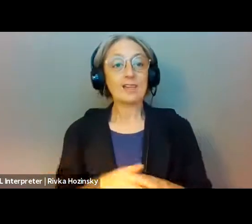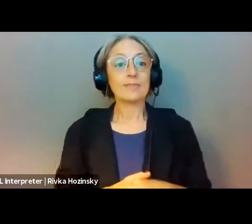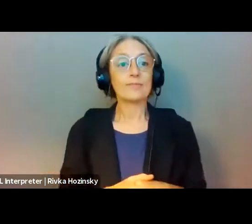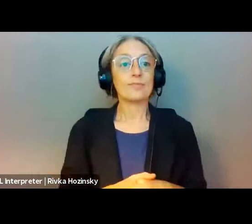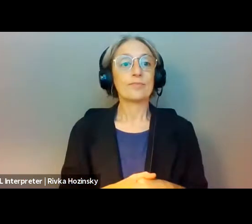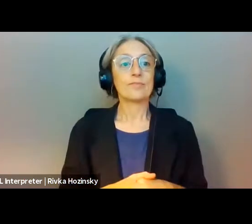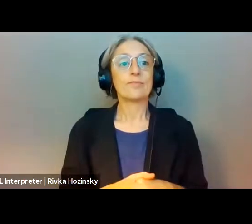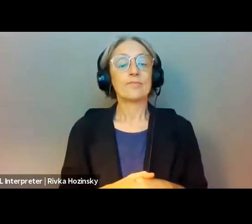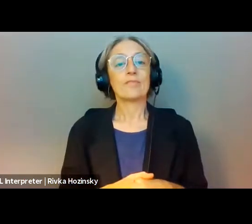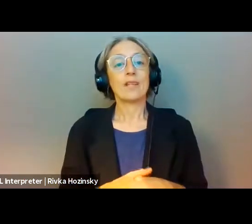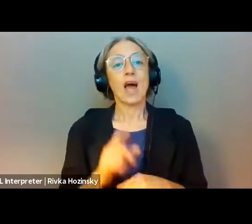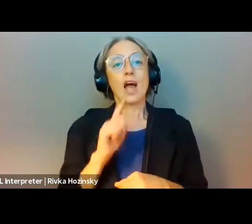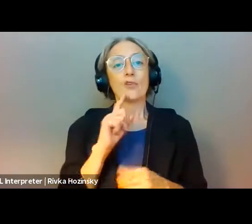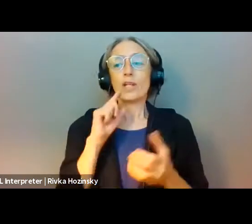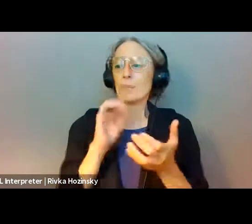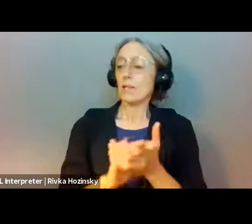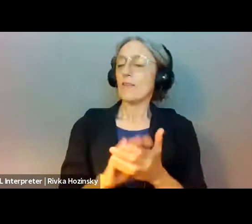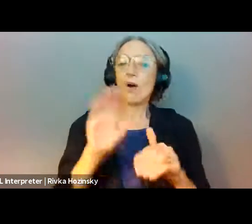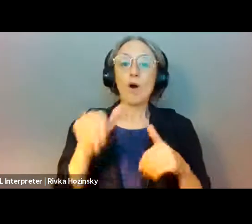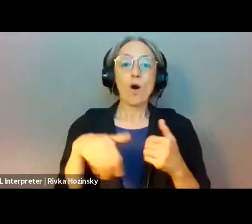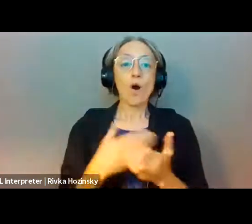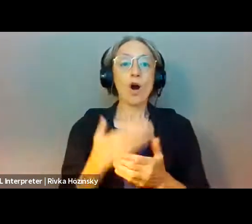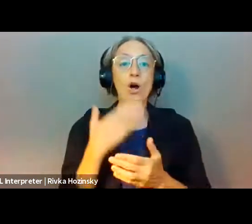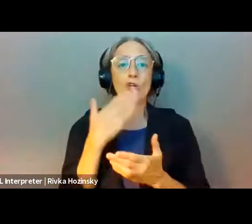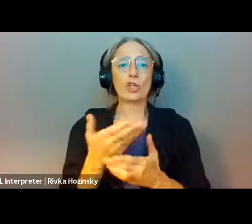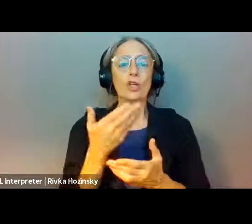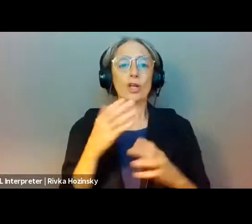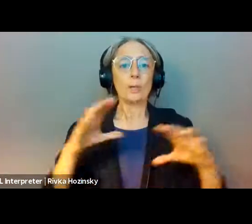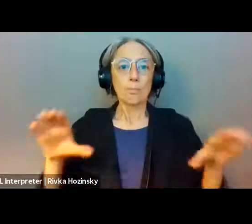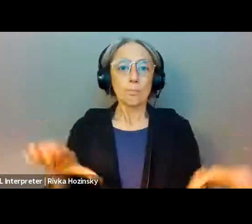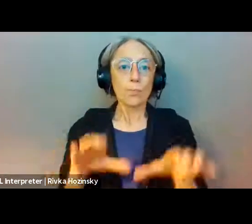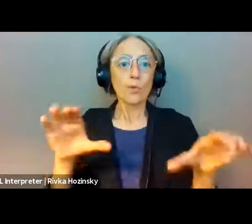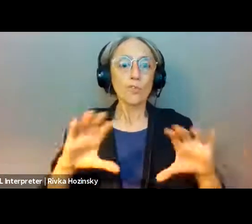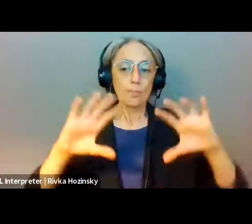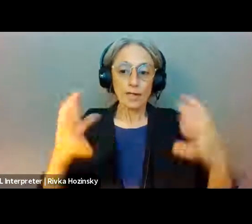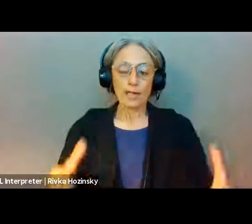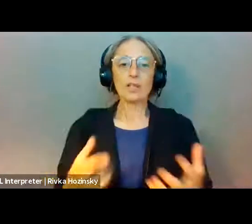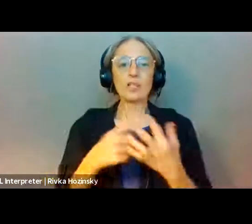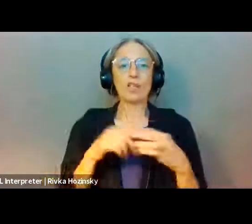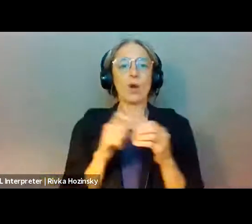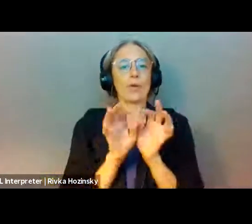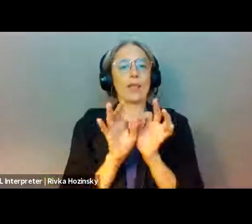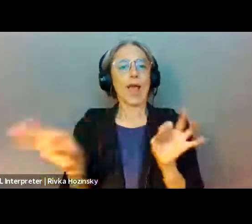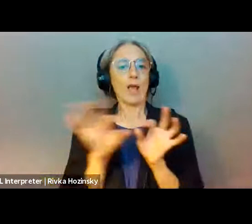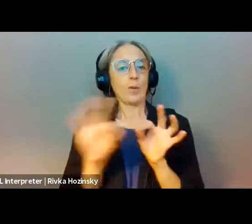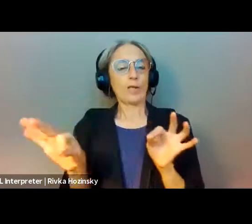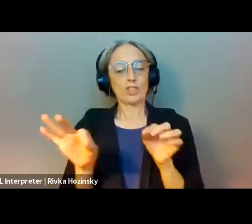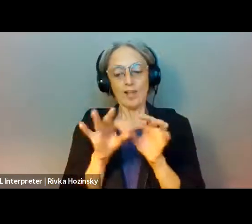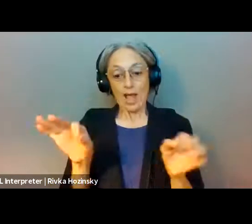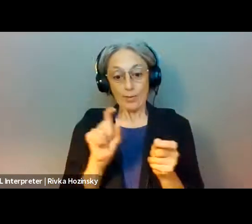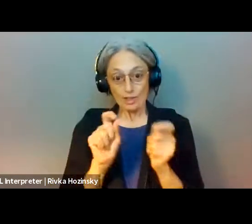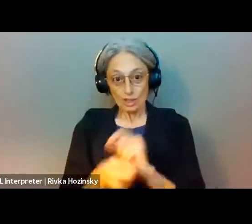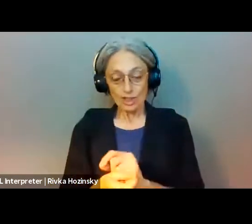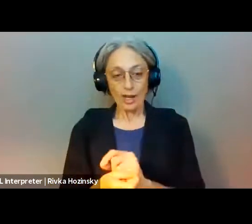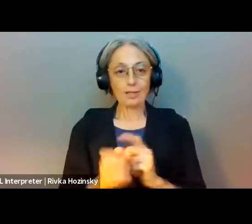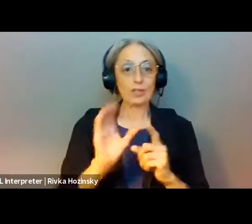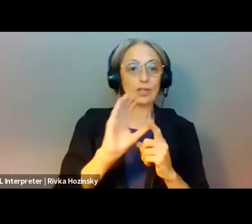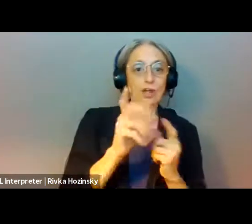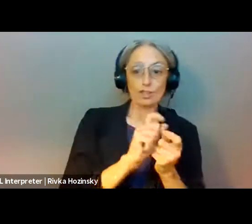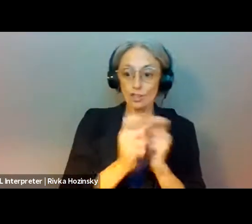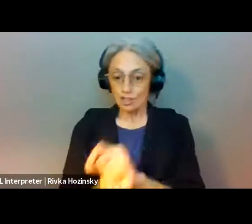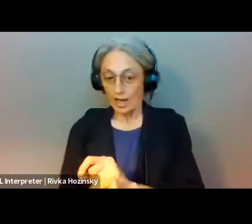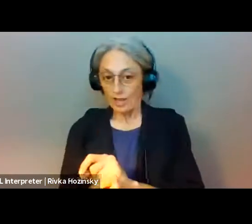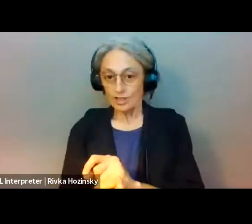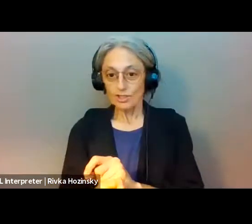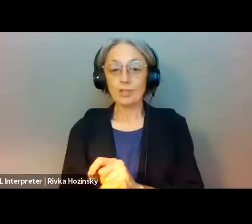begin with language, which reflects cultural shifts. And that language change is hopefully followed by policy and